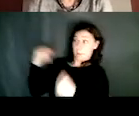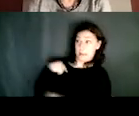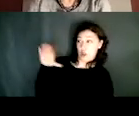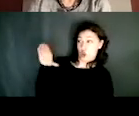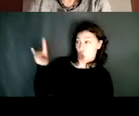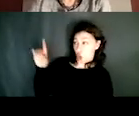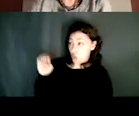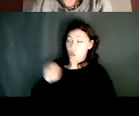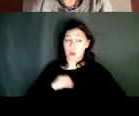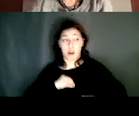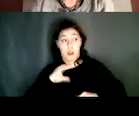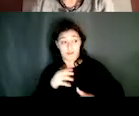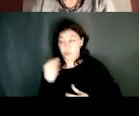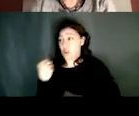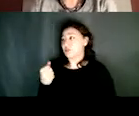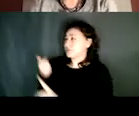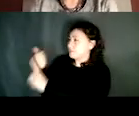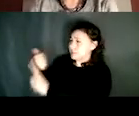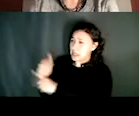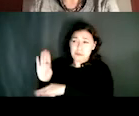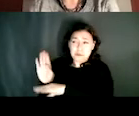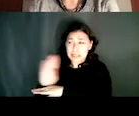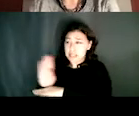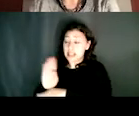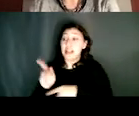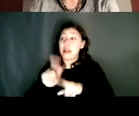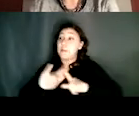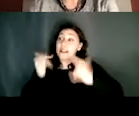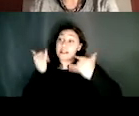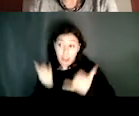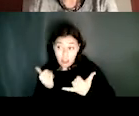end of the story is that this student is now pursuing computational research.